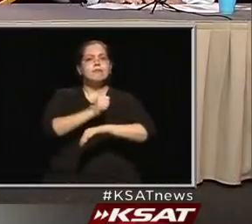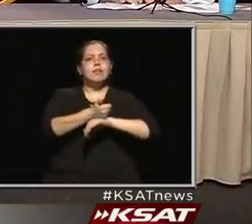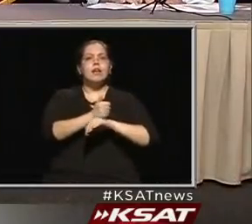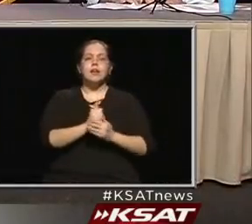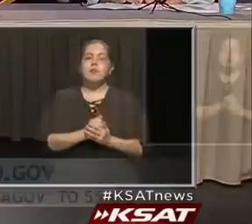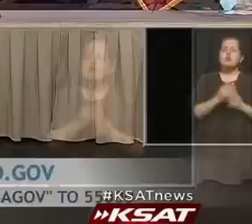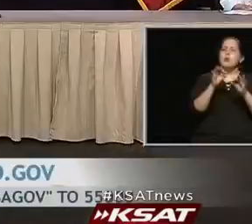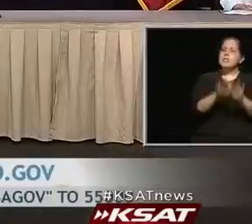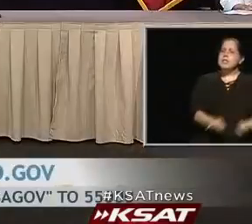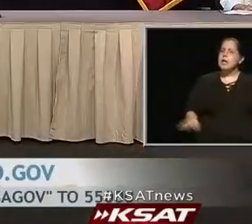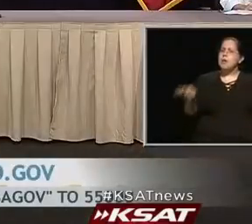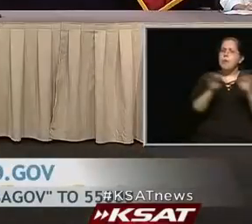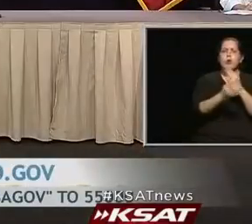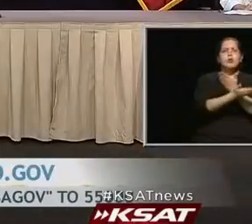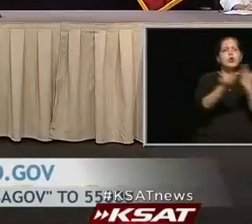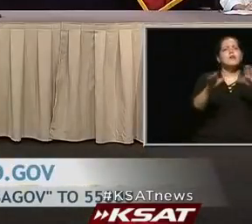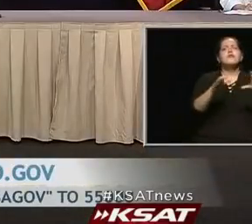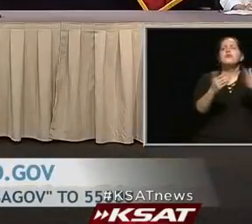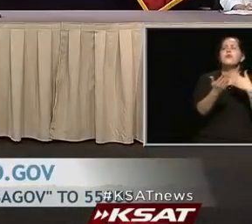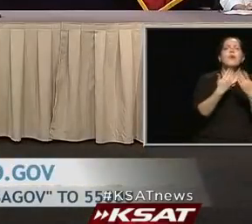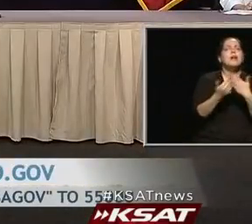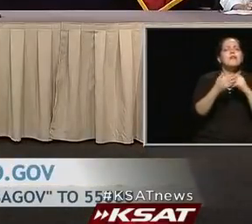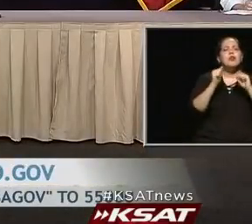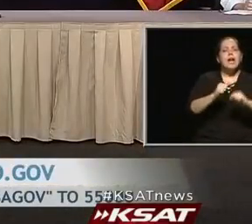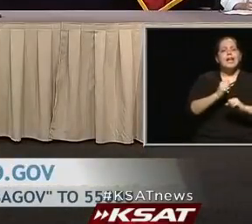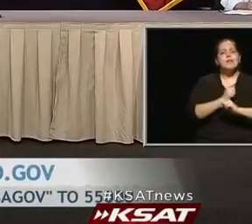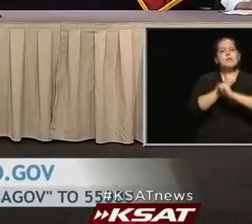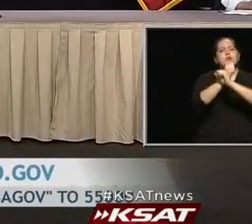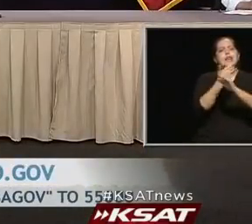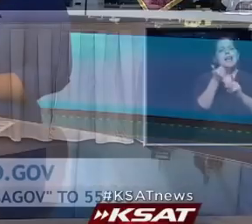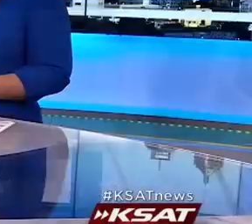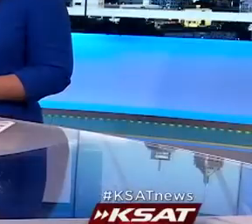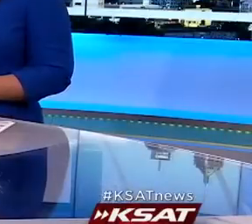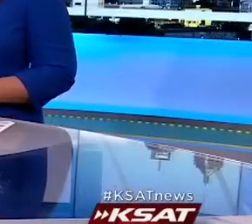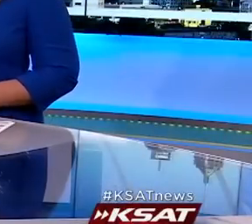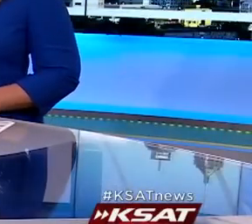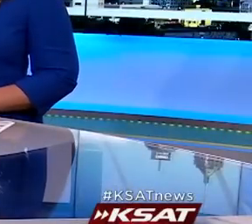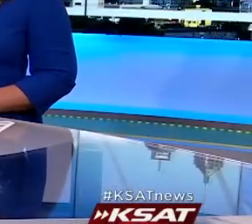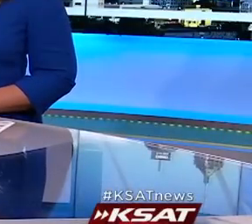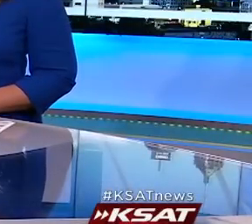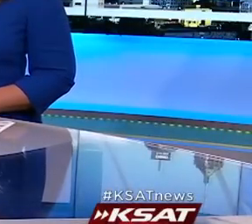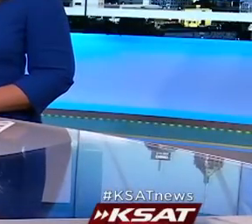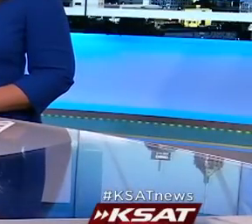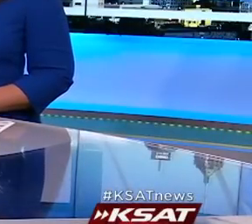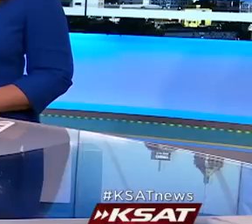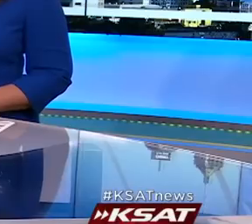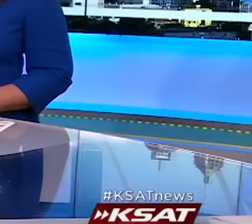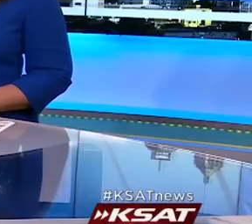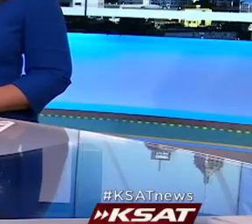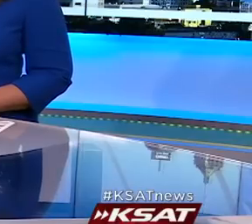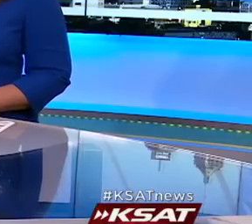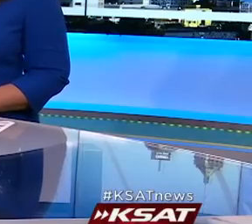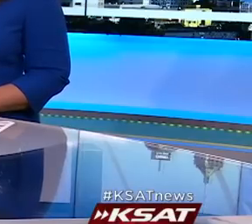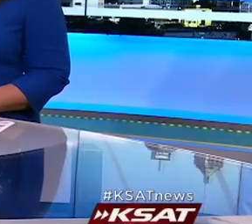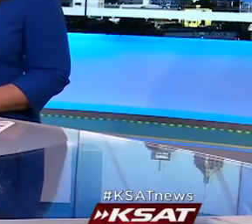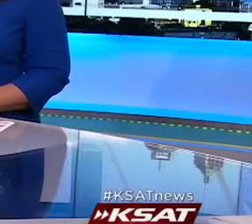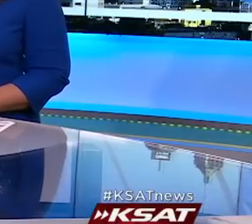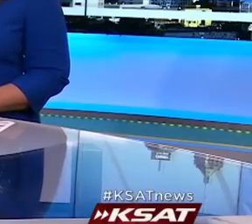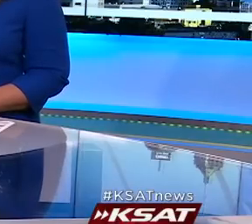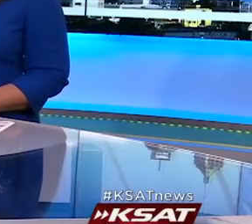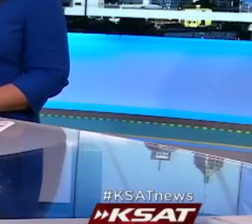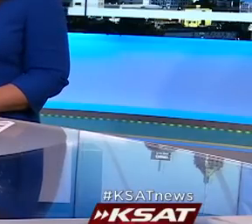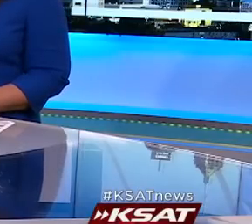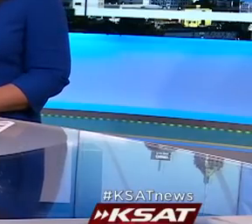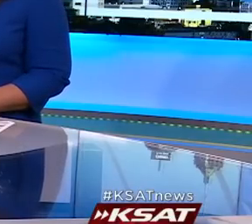incumbent upon everyone to do. The very latest there from Bexar County and City of San Antonio leaders about the continued rise in